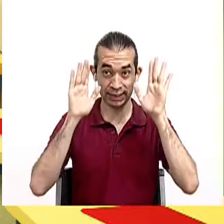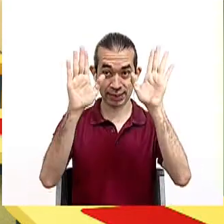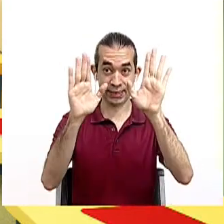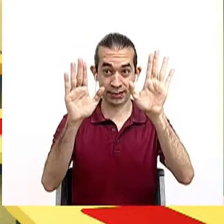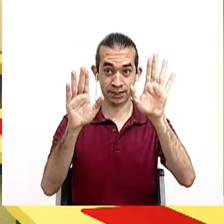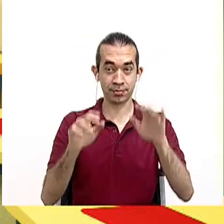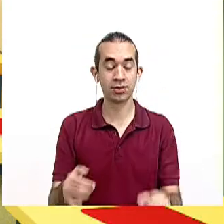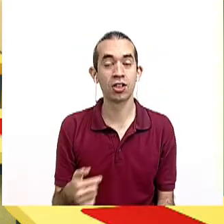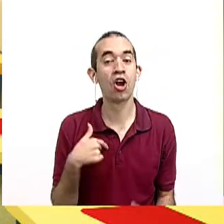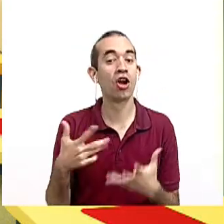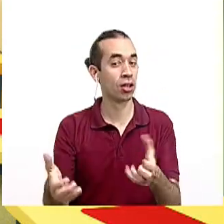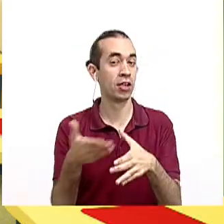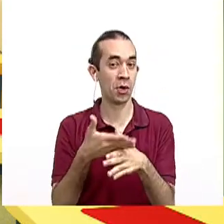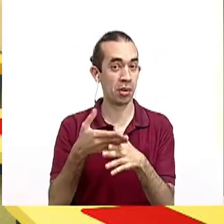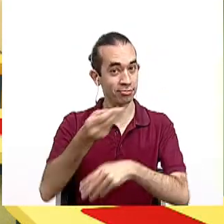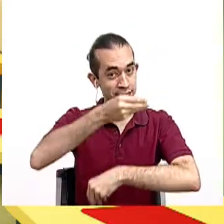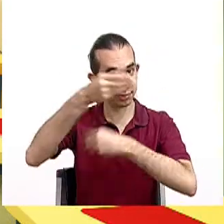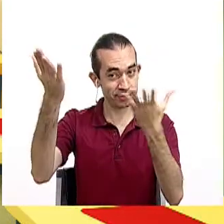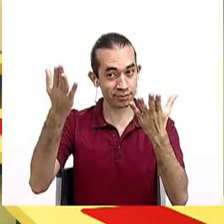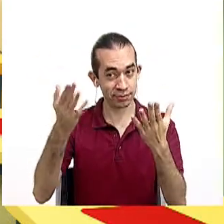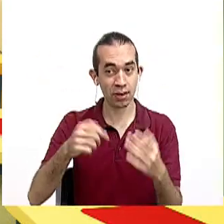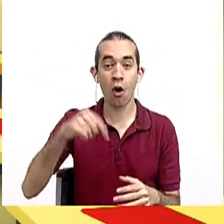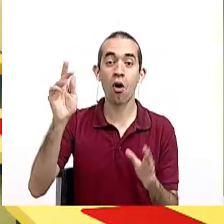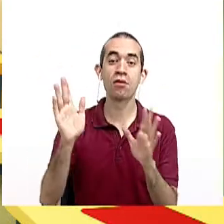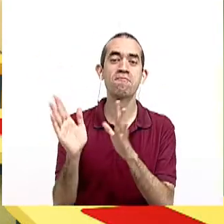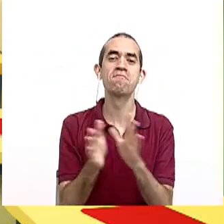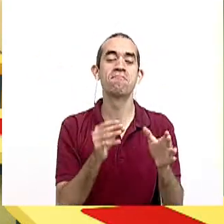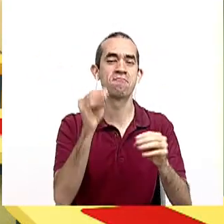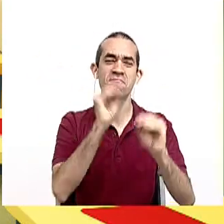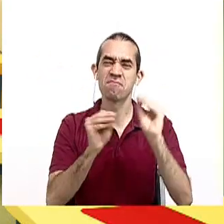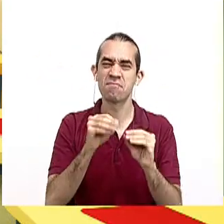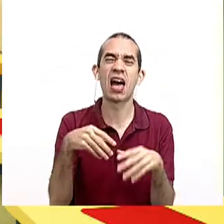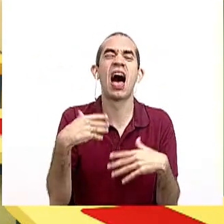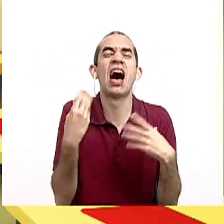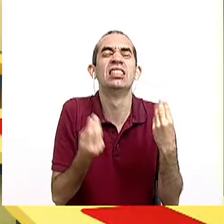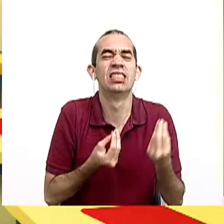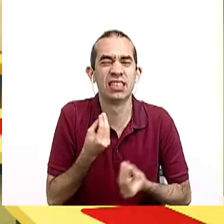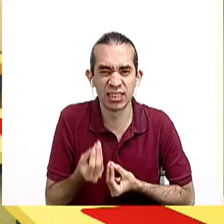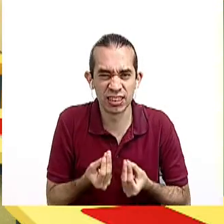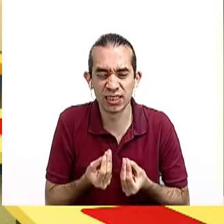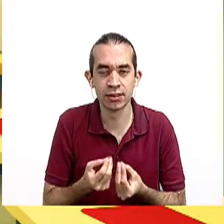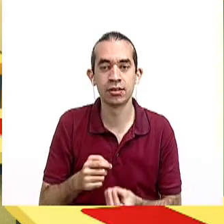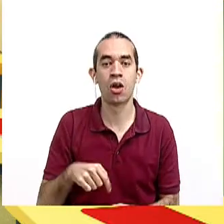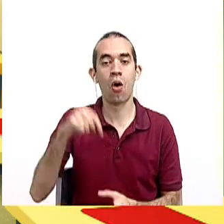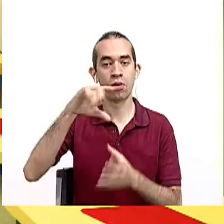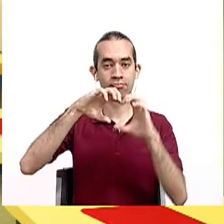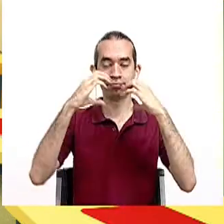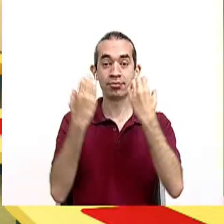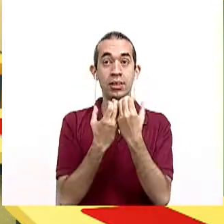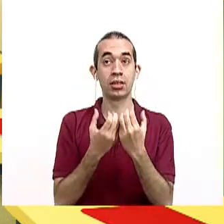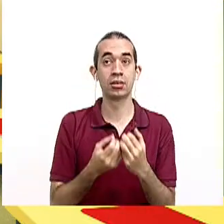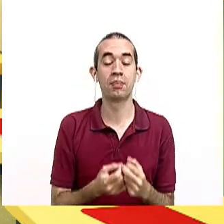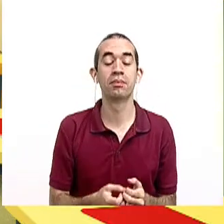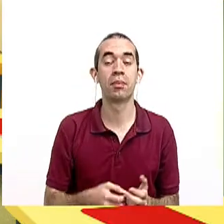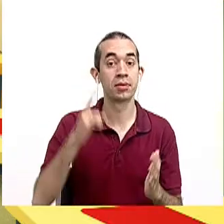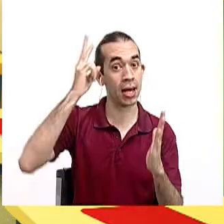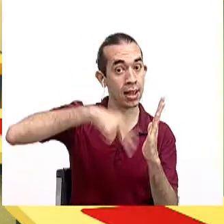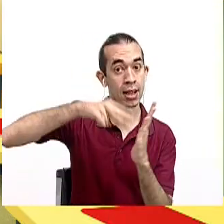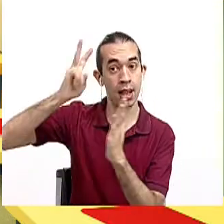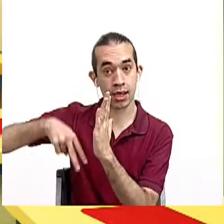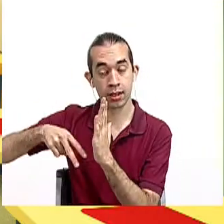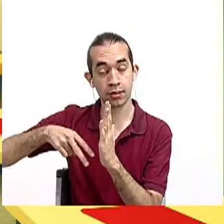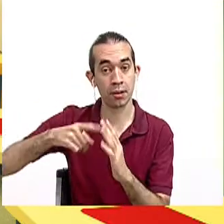I want to share with you our plan for today's lesson. In this lesson, we are going to read